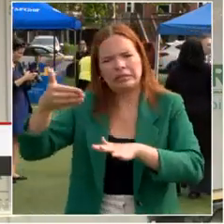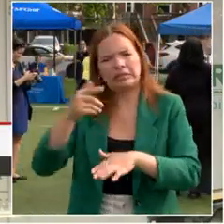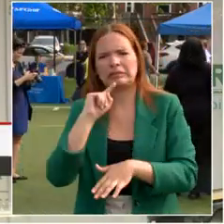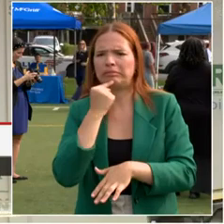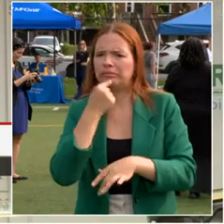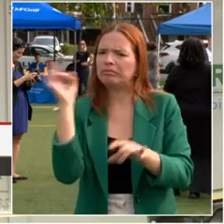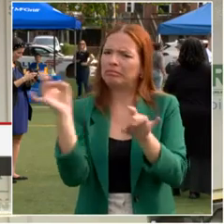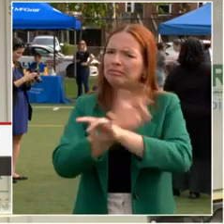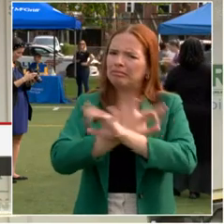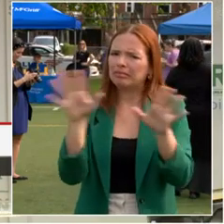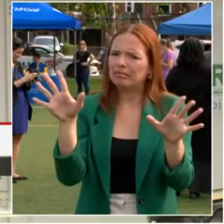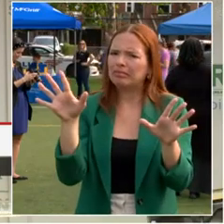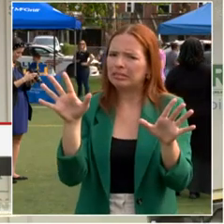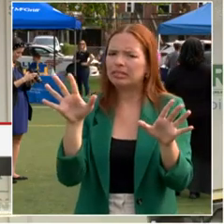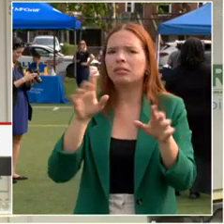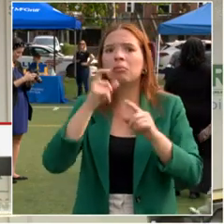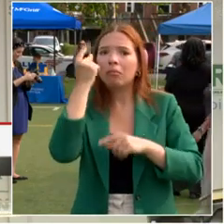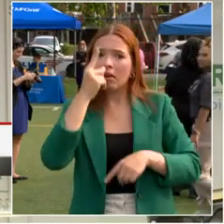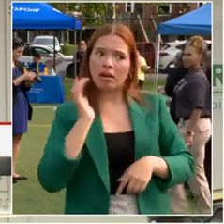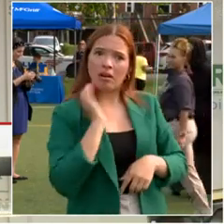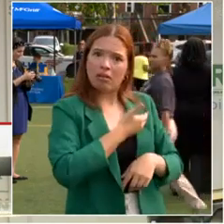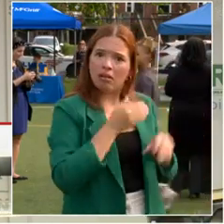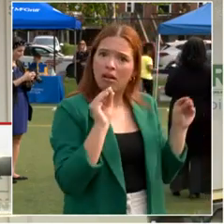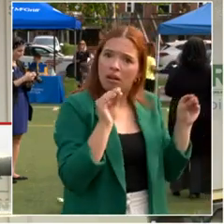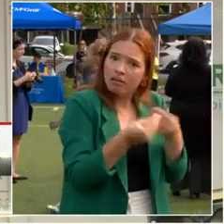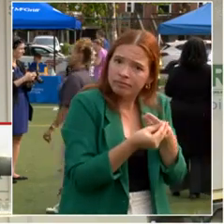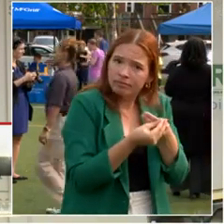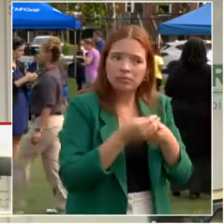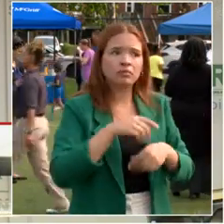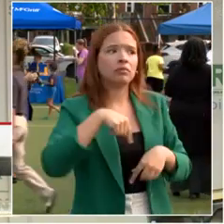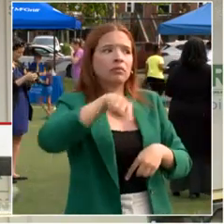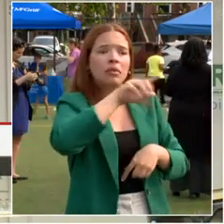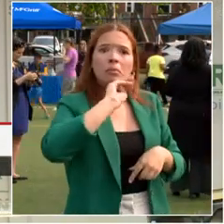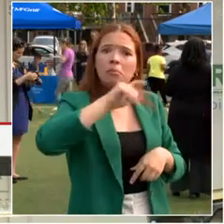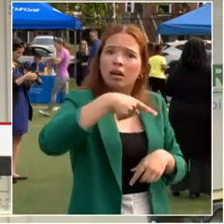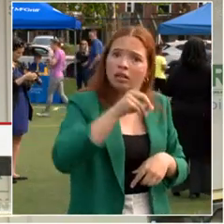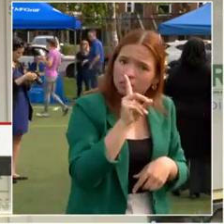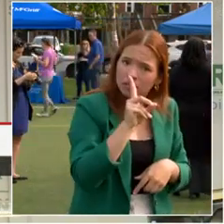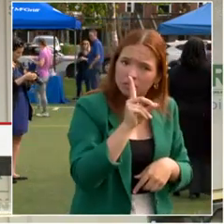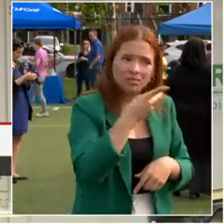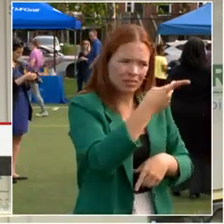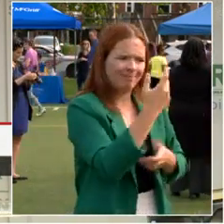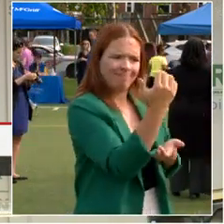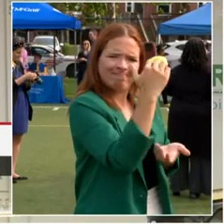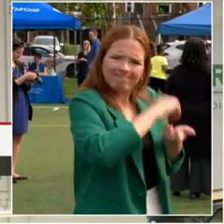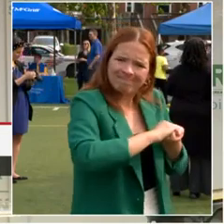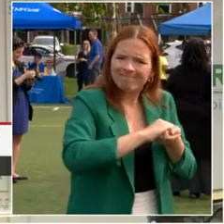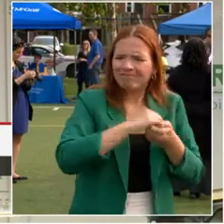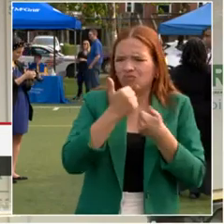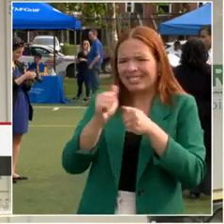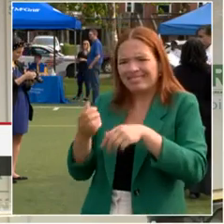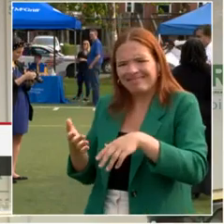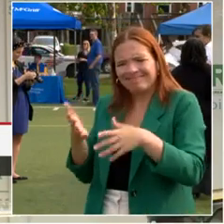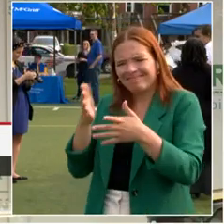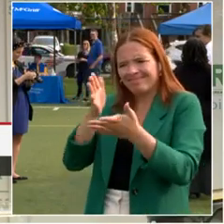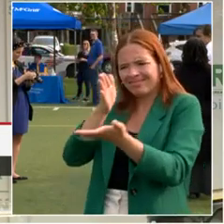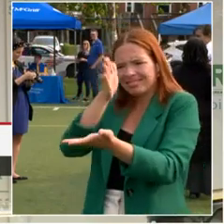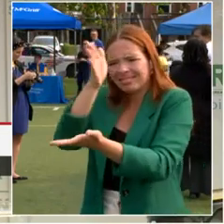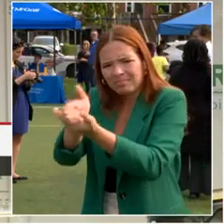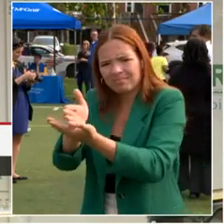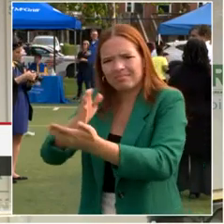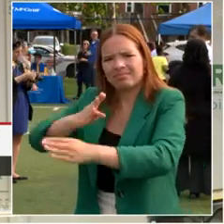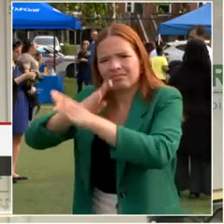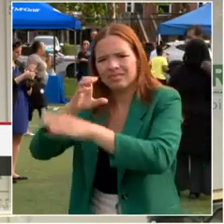Police Department, and our federal law enforcement partners are completely aligned in what we need to do in response to this